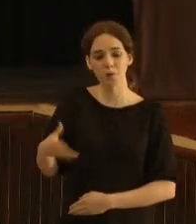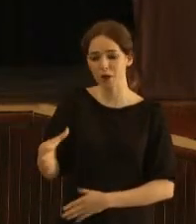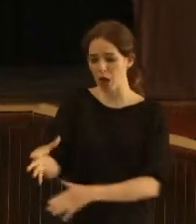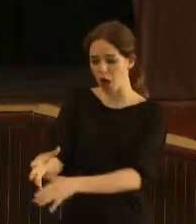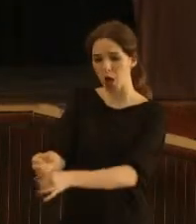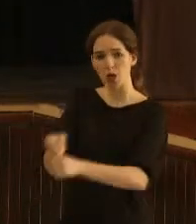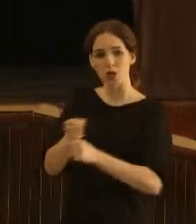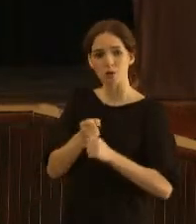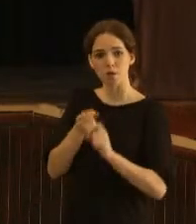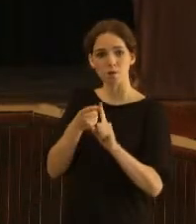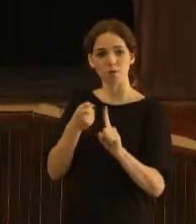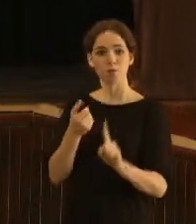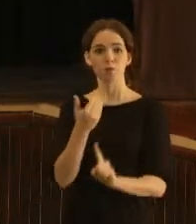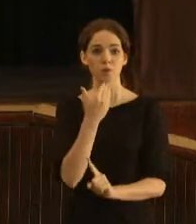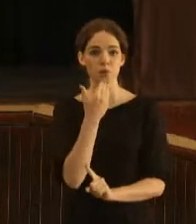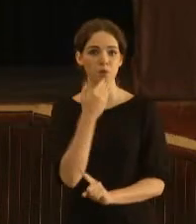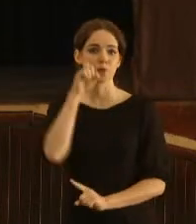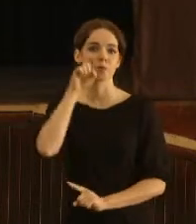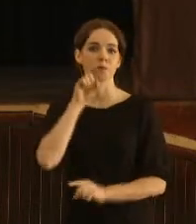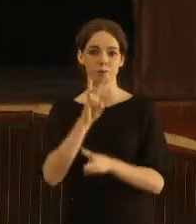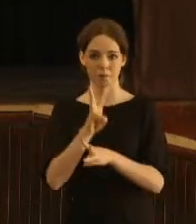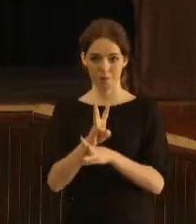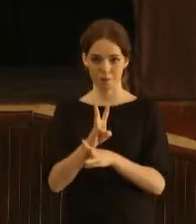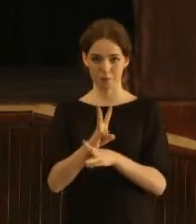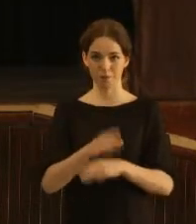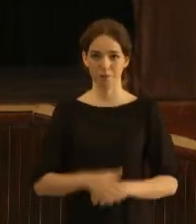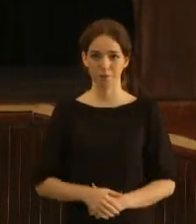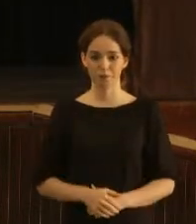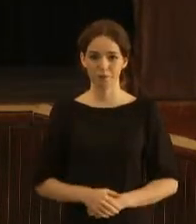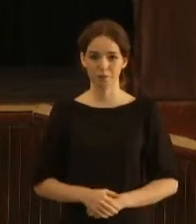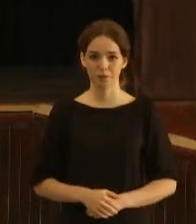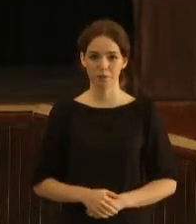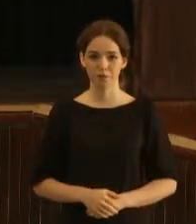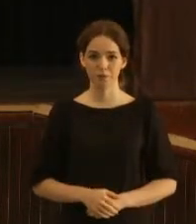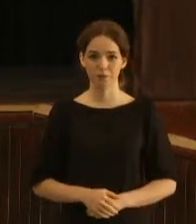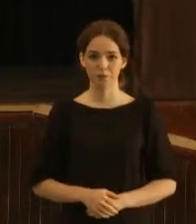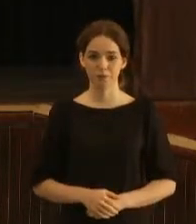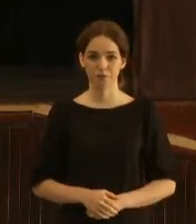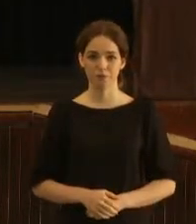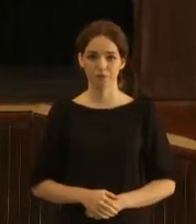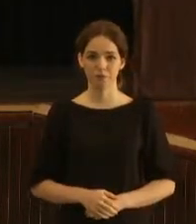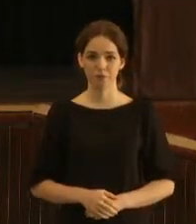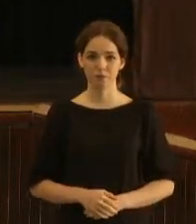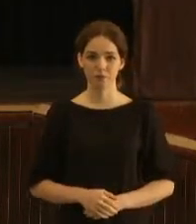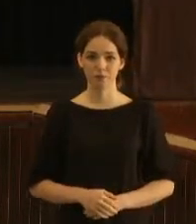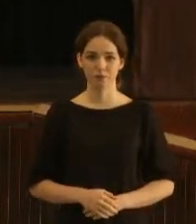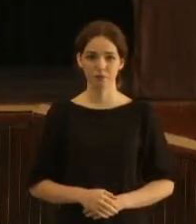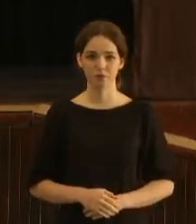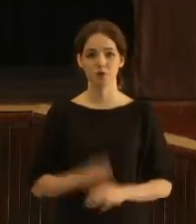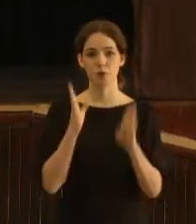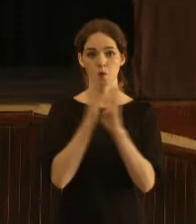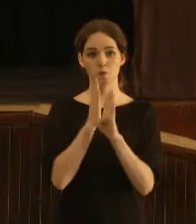Yes, so we had the private arrangements. Ons het 'n private reëlings gehad.